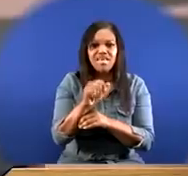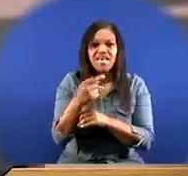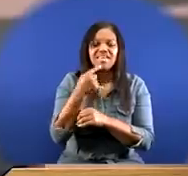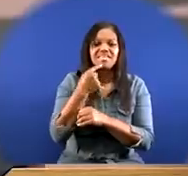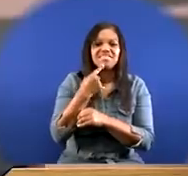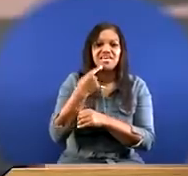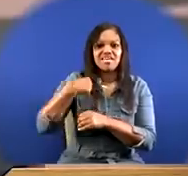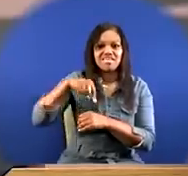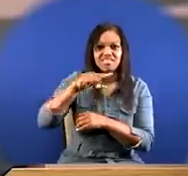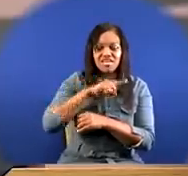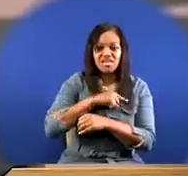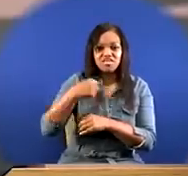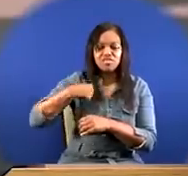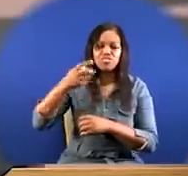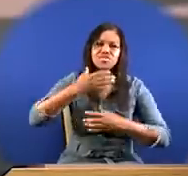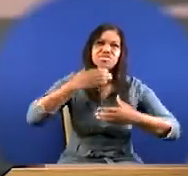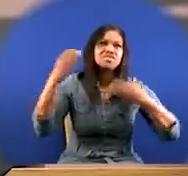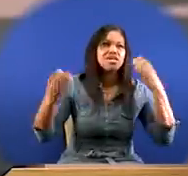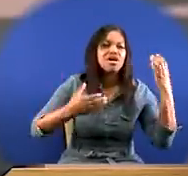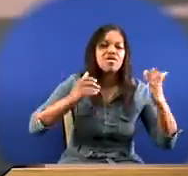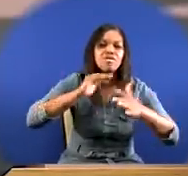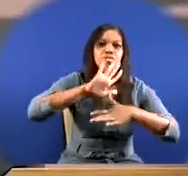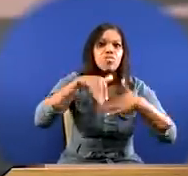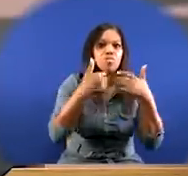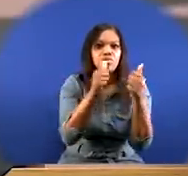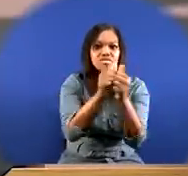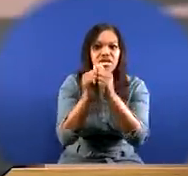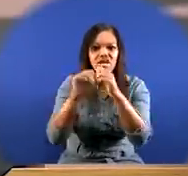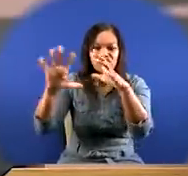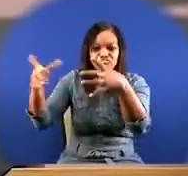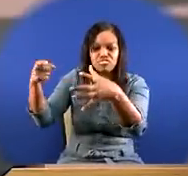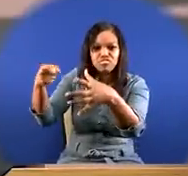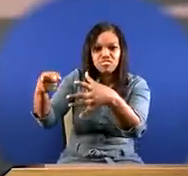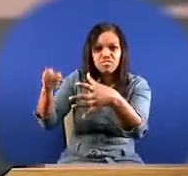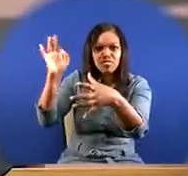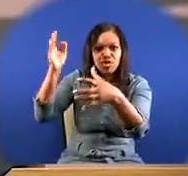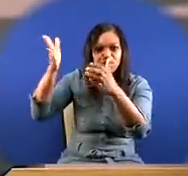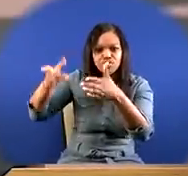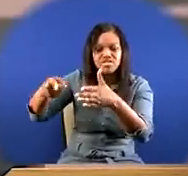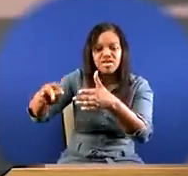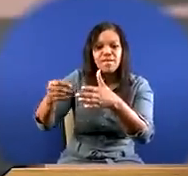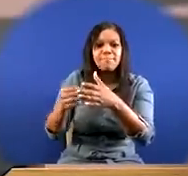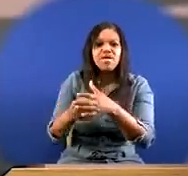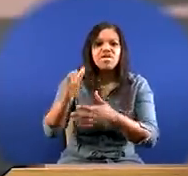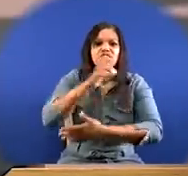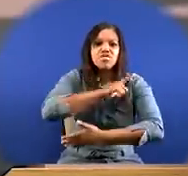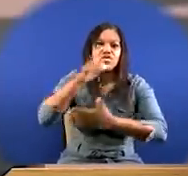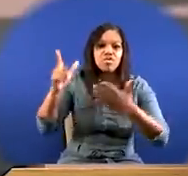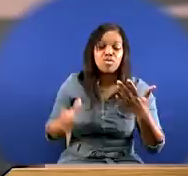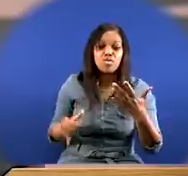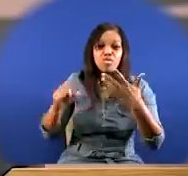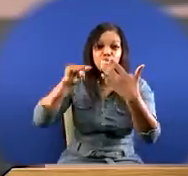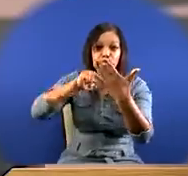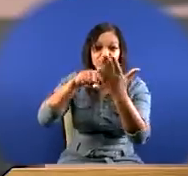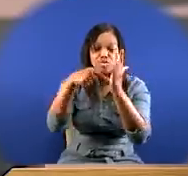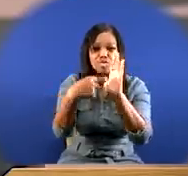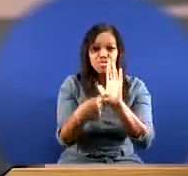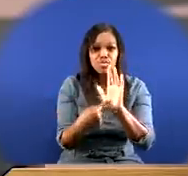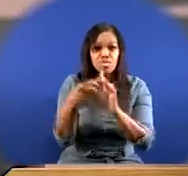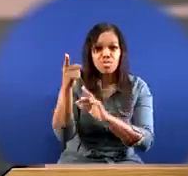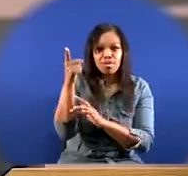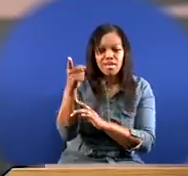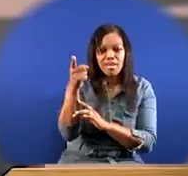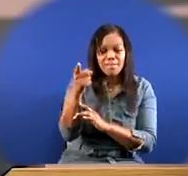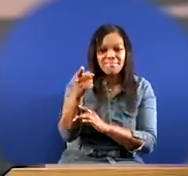said to us, and we shouted all in our shoes, Dr. Kyle said, the Lord revealed to him that